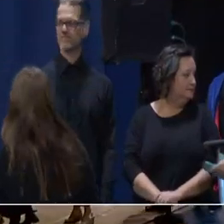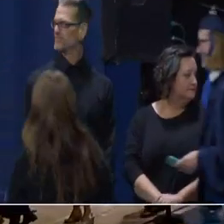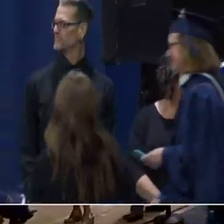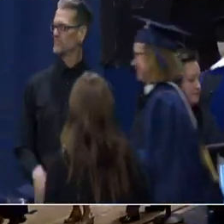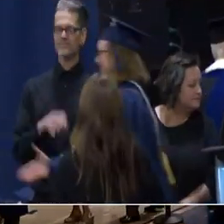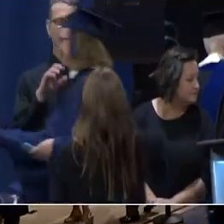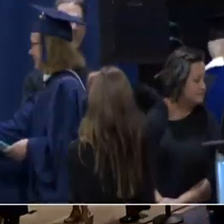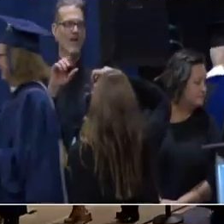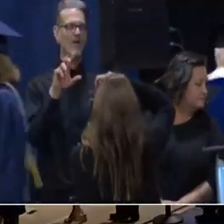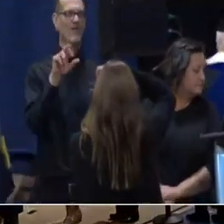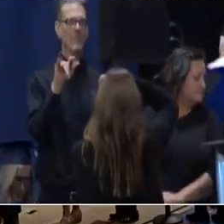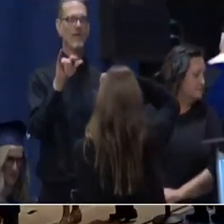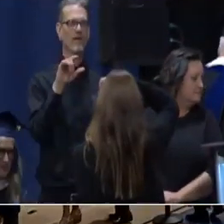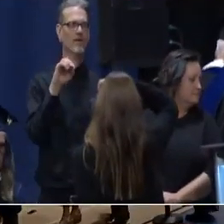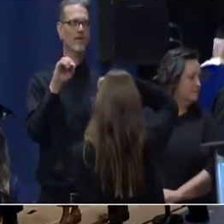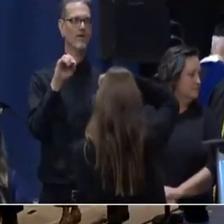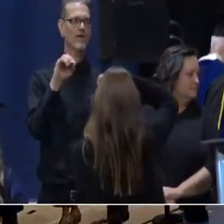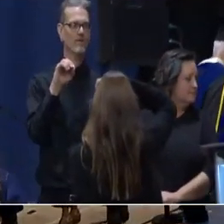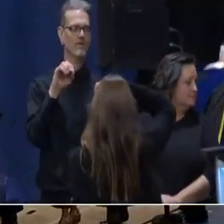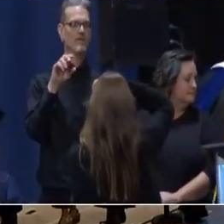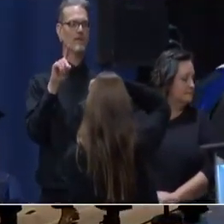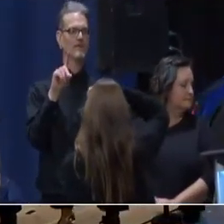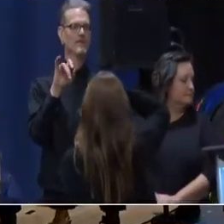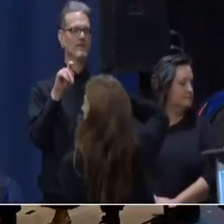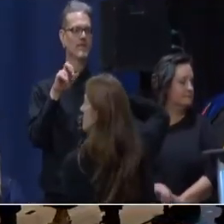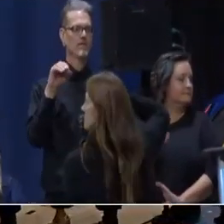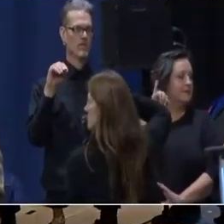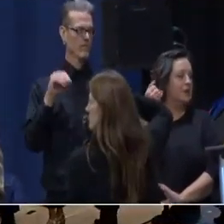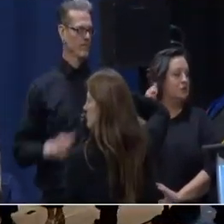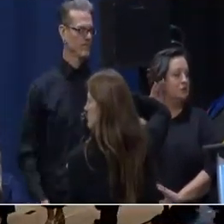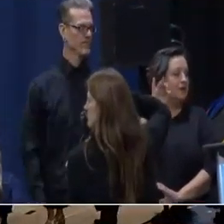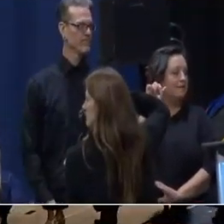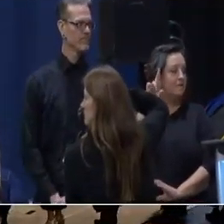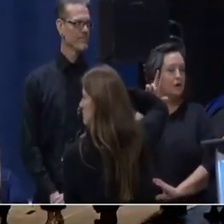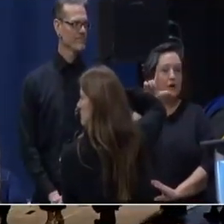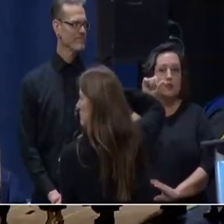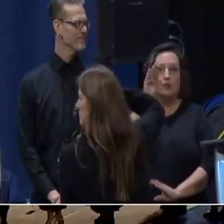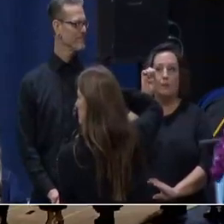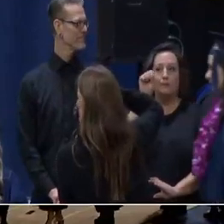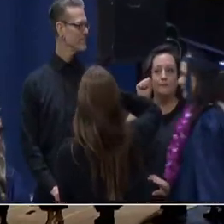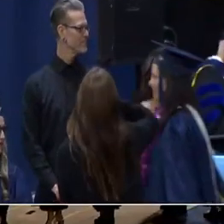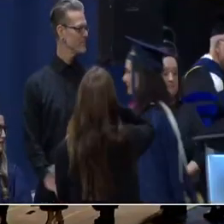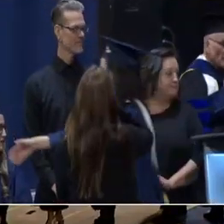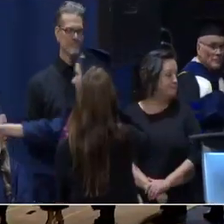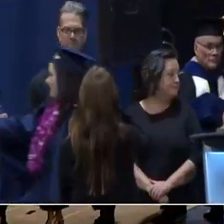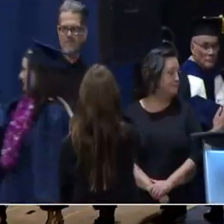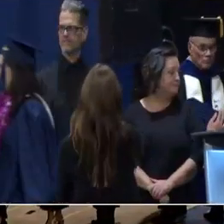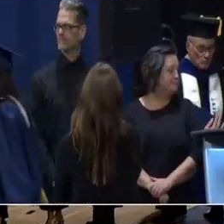Edilio Monsevais Pinedo. Jennifer Loebs.